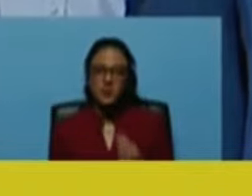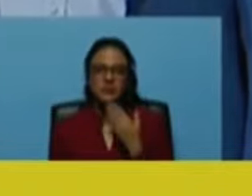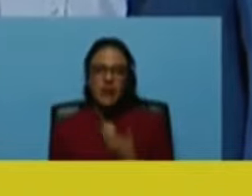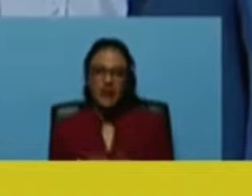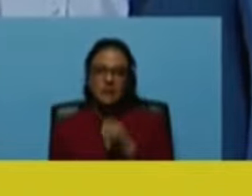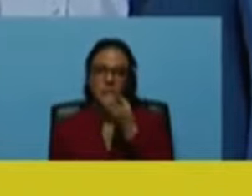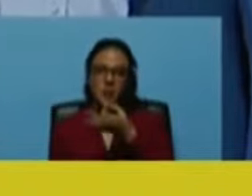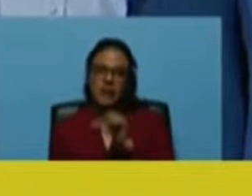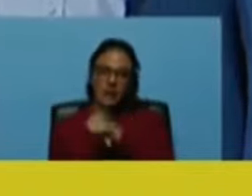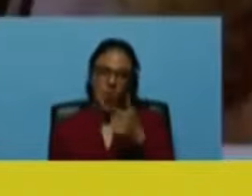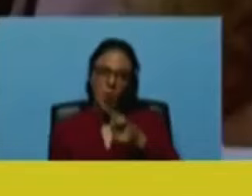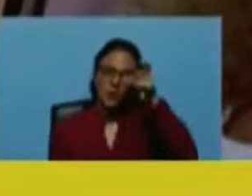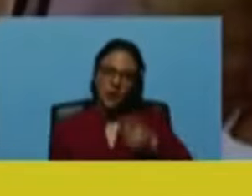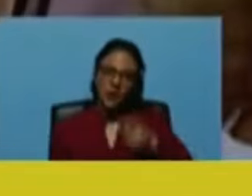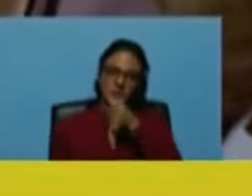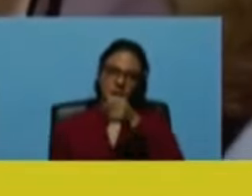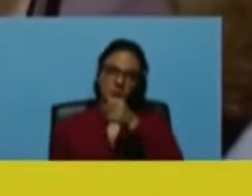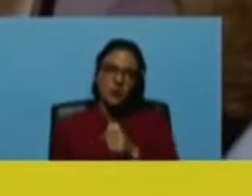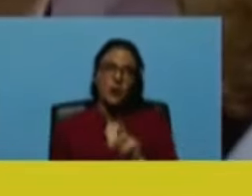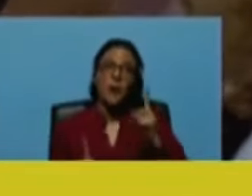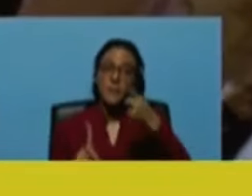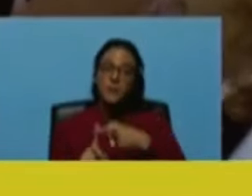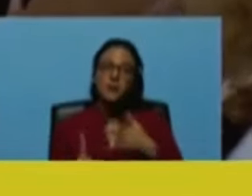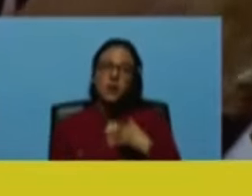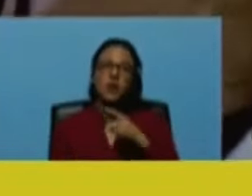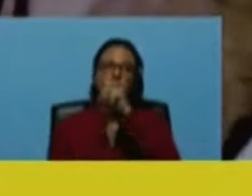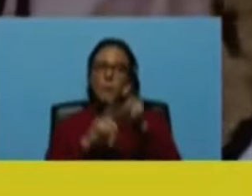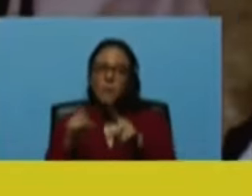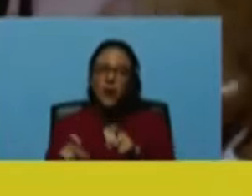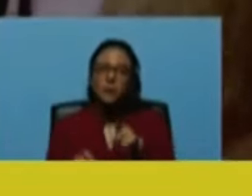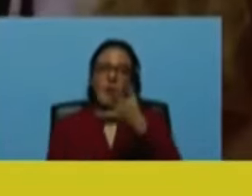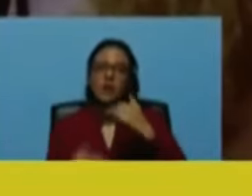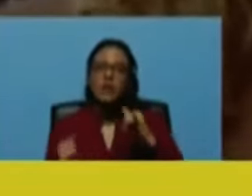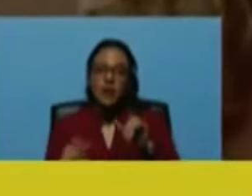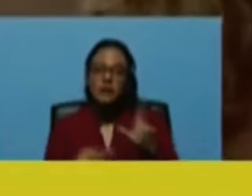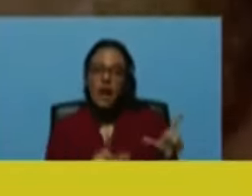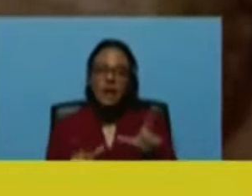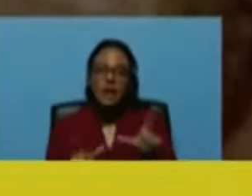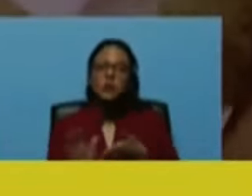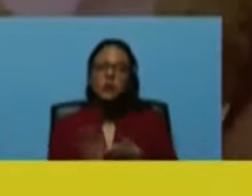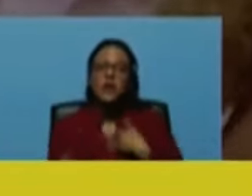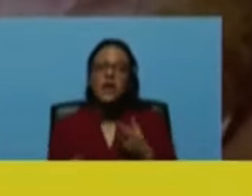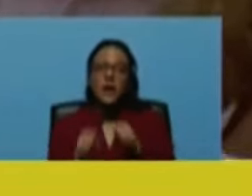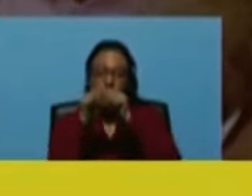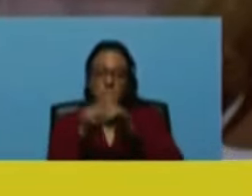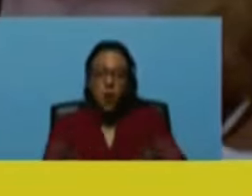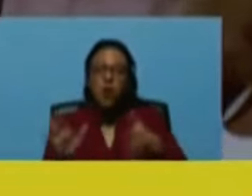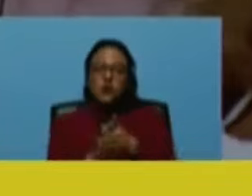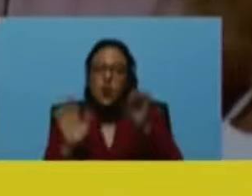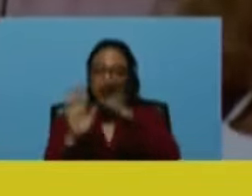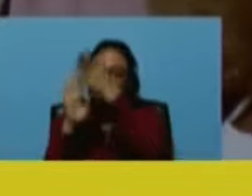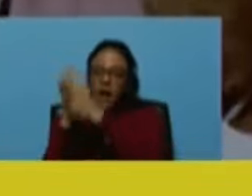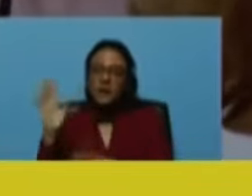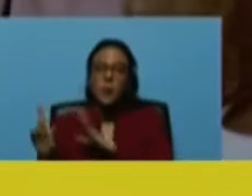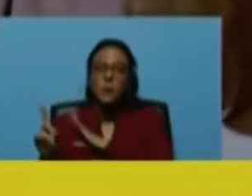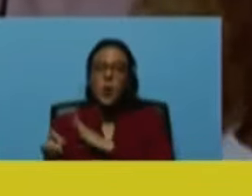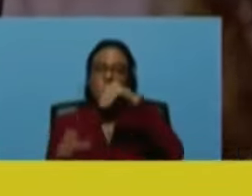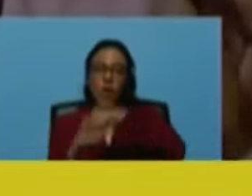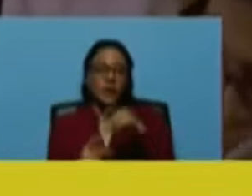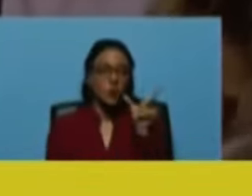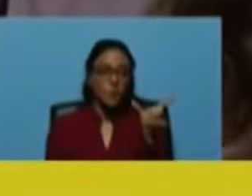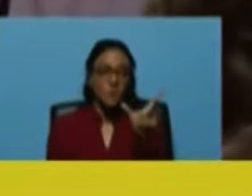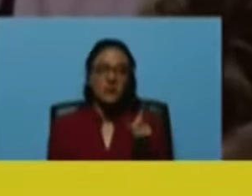Thank you. Good afternoon. First of all, I want to ask you if you are willing to publish all the